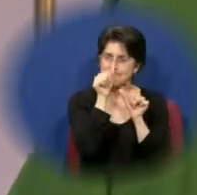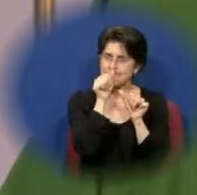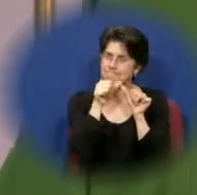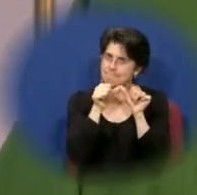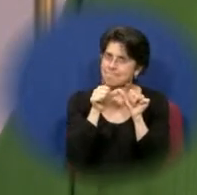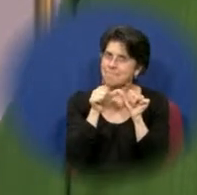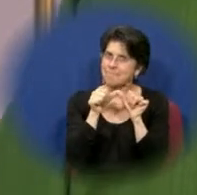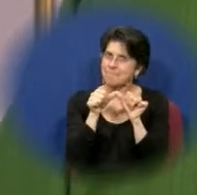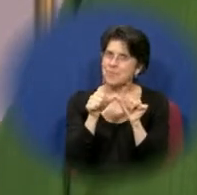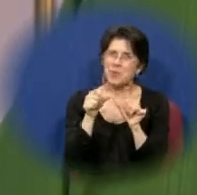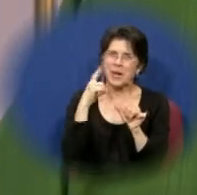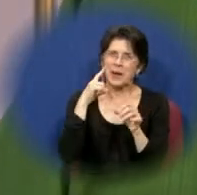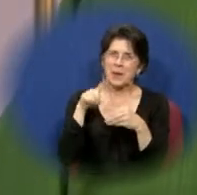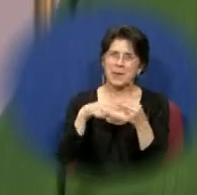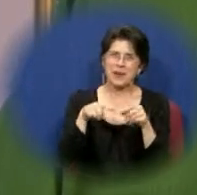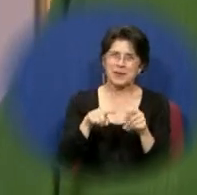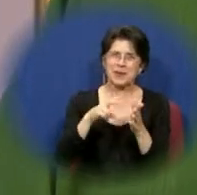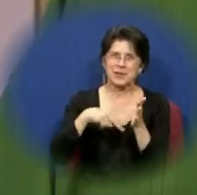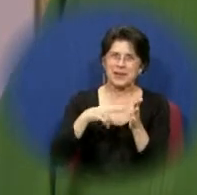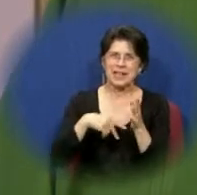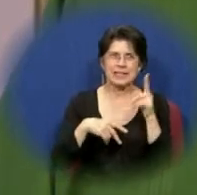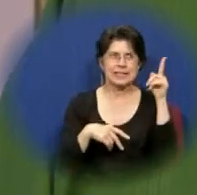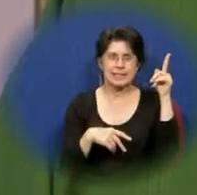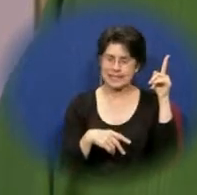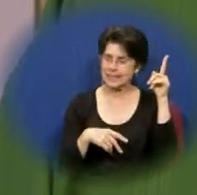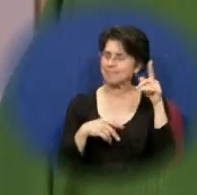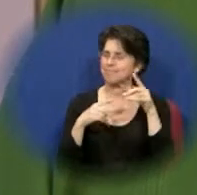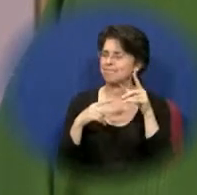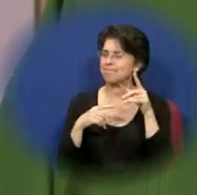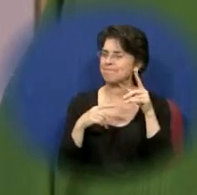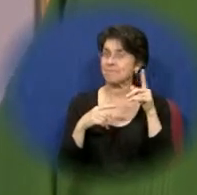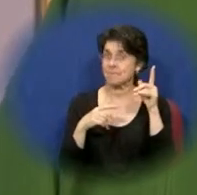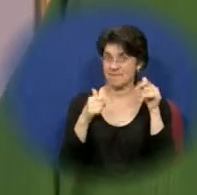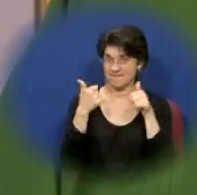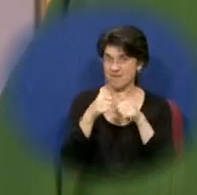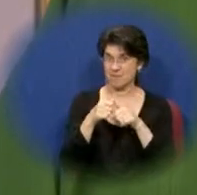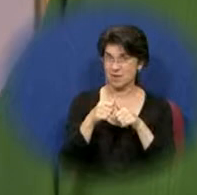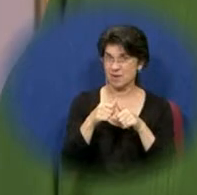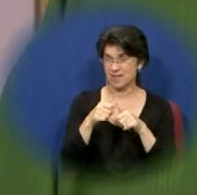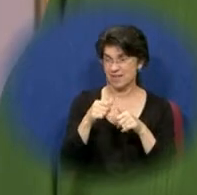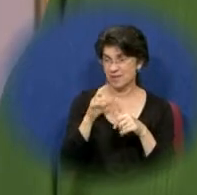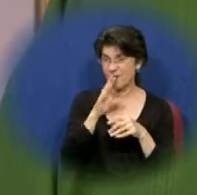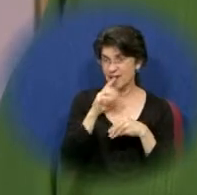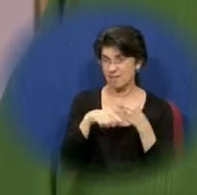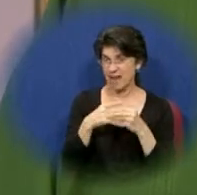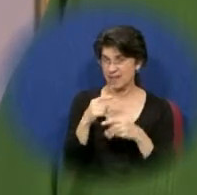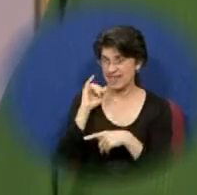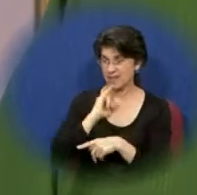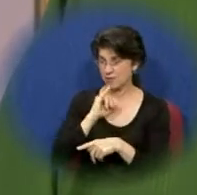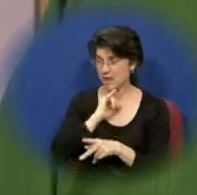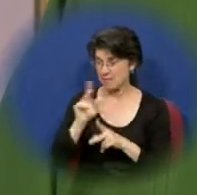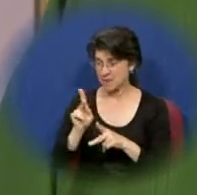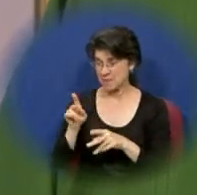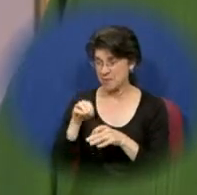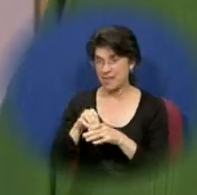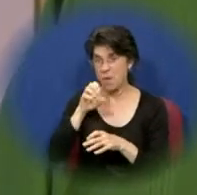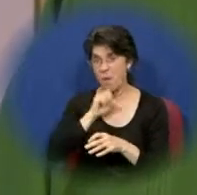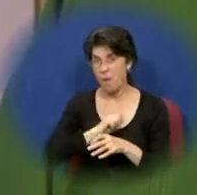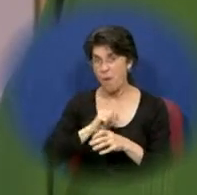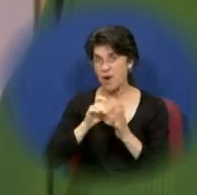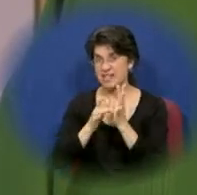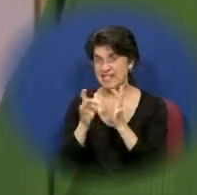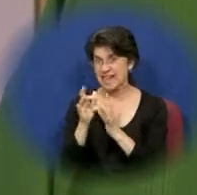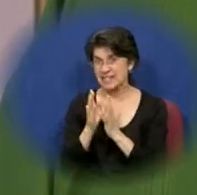of those readings toward the Israelites of the Old Testament, toward Paul and his conversion and becoming